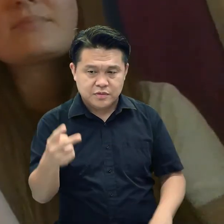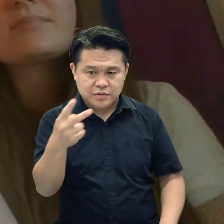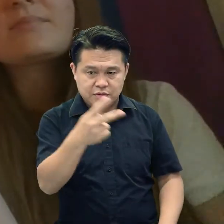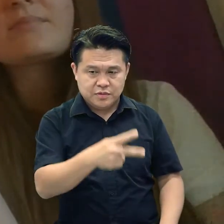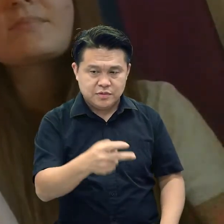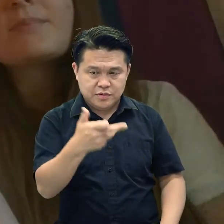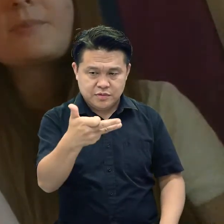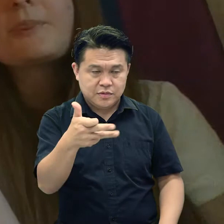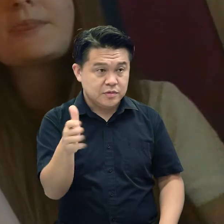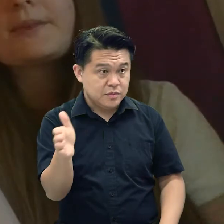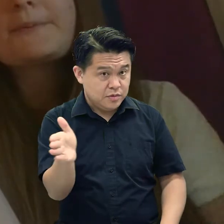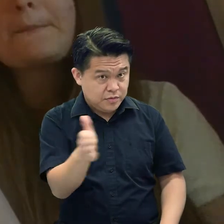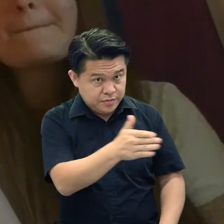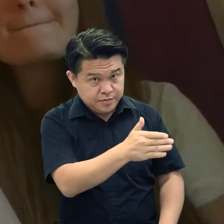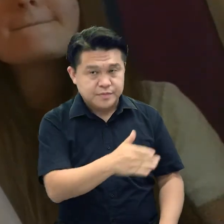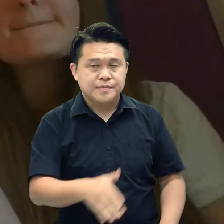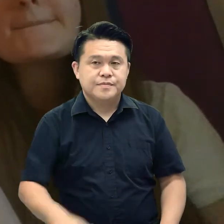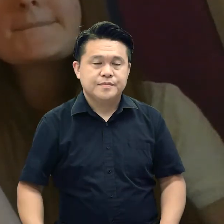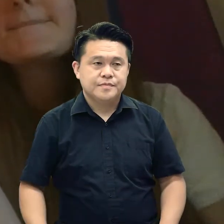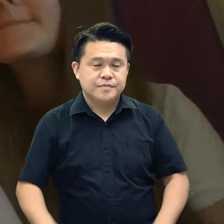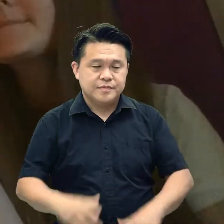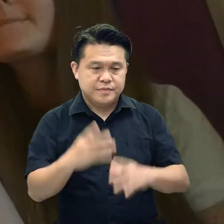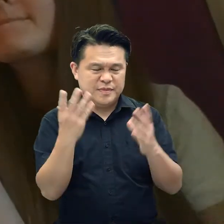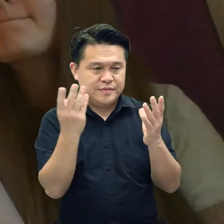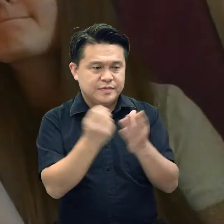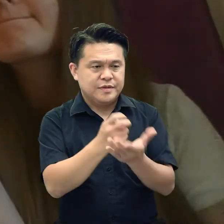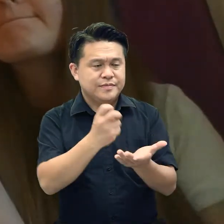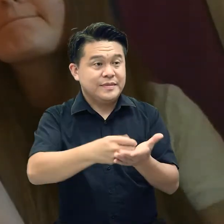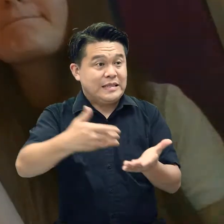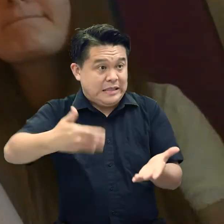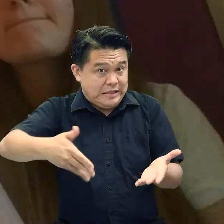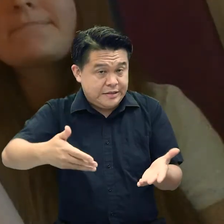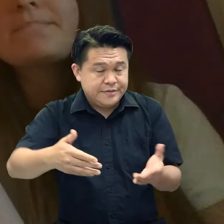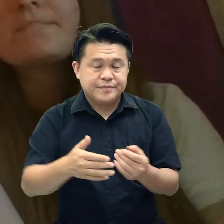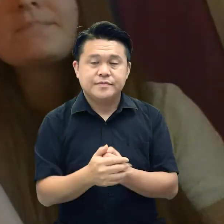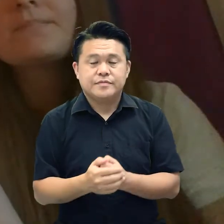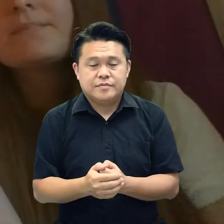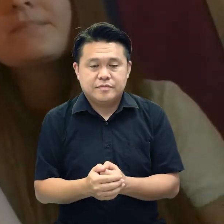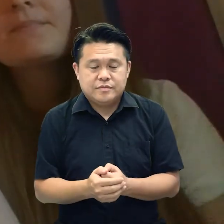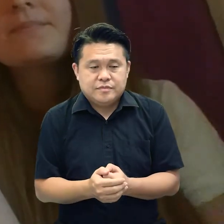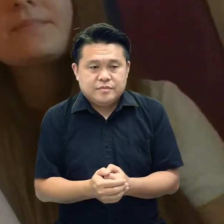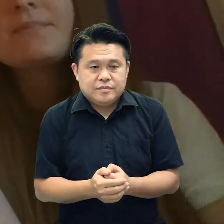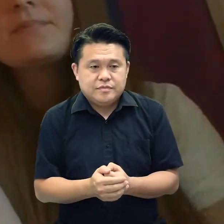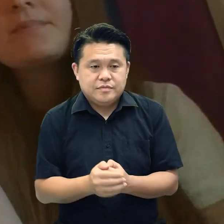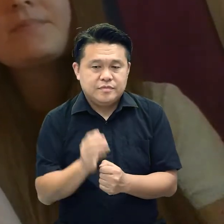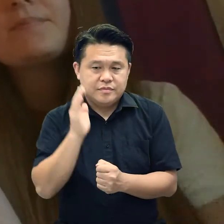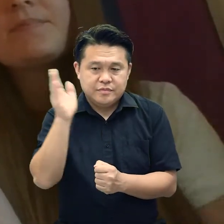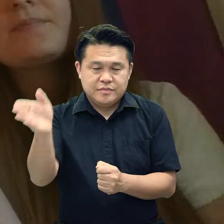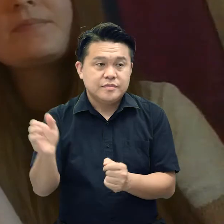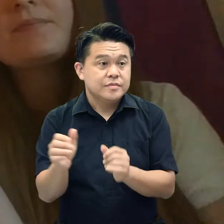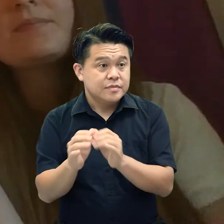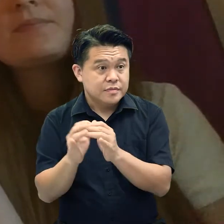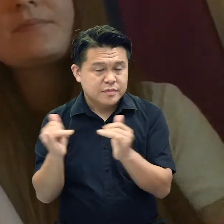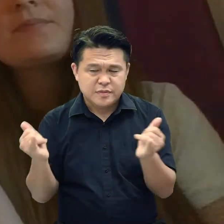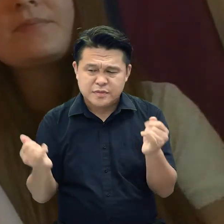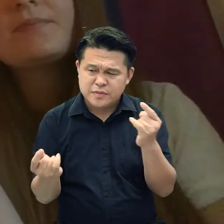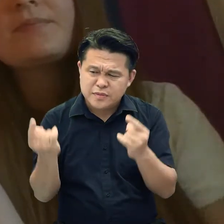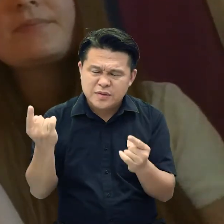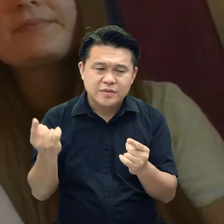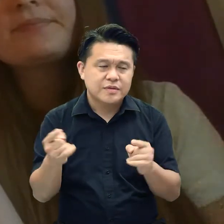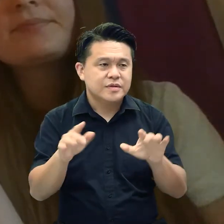because there are still some gaps, I would say, compared to like heterosexual couple or